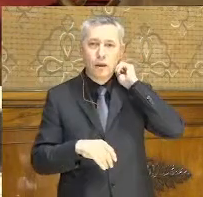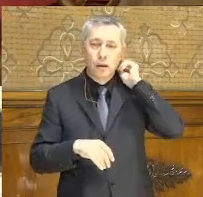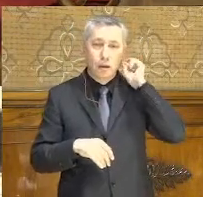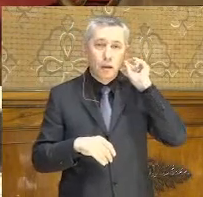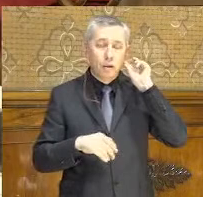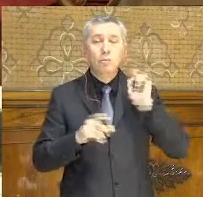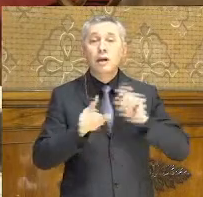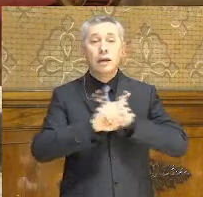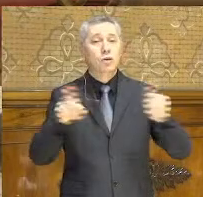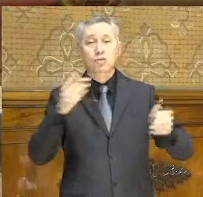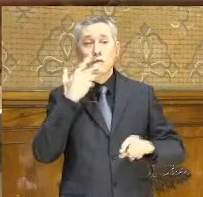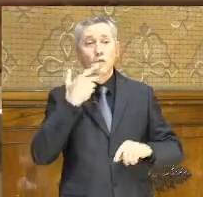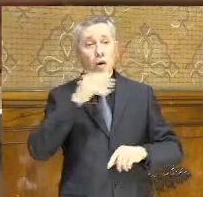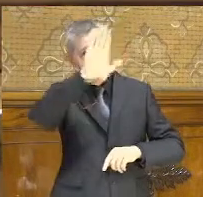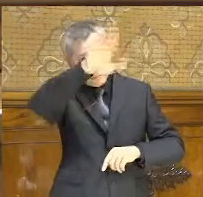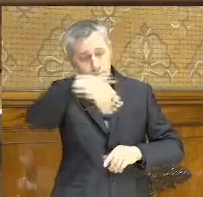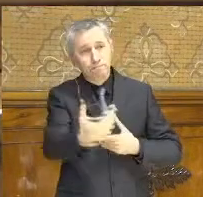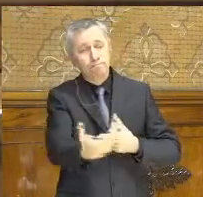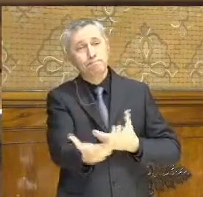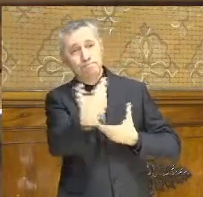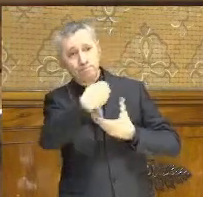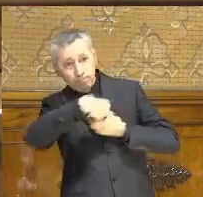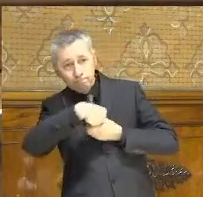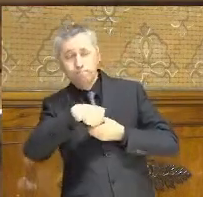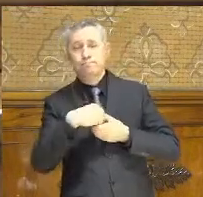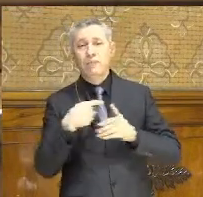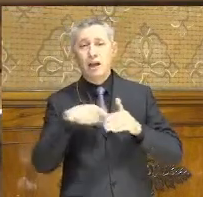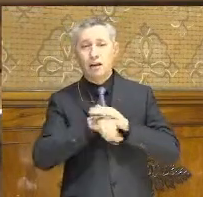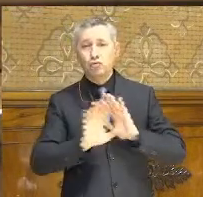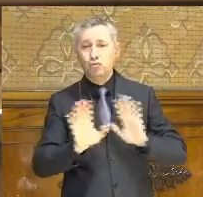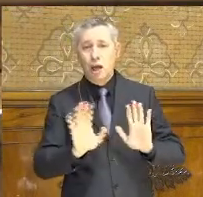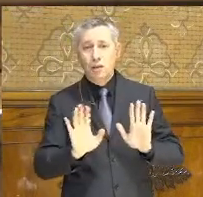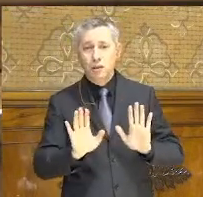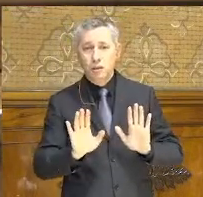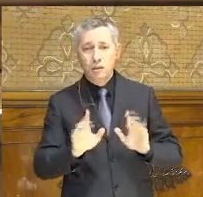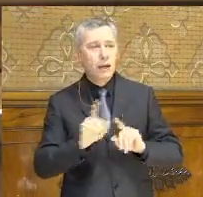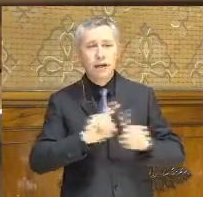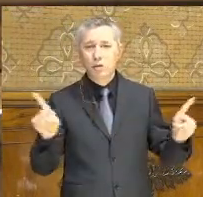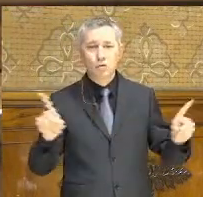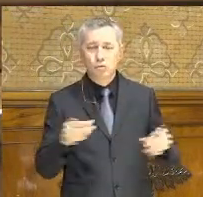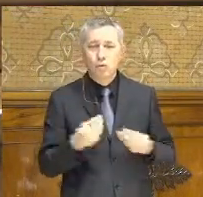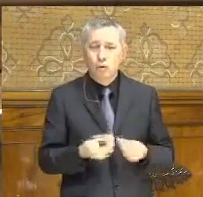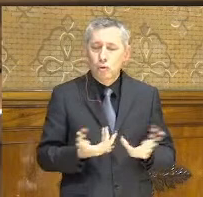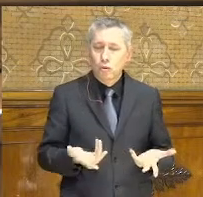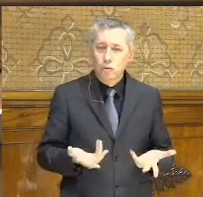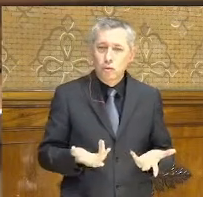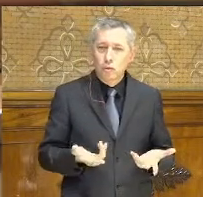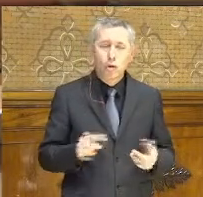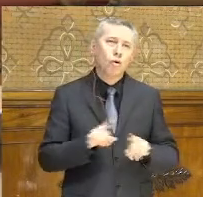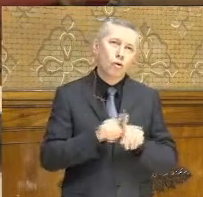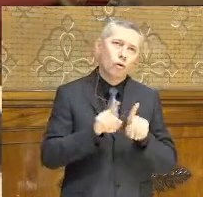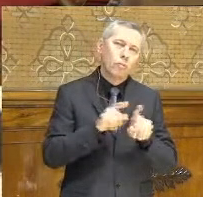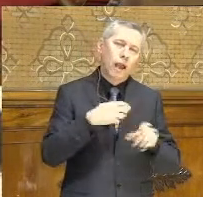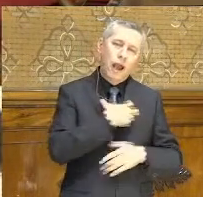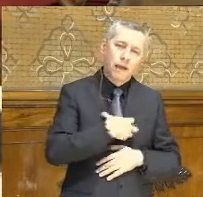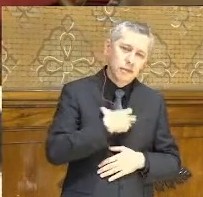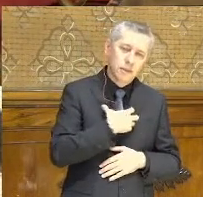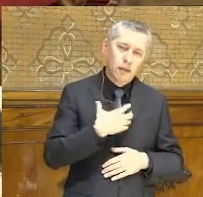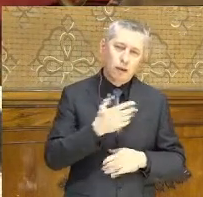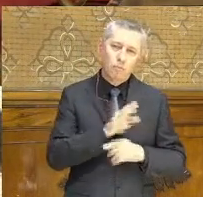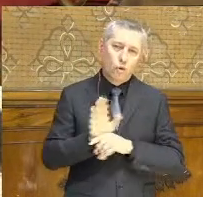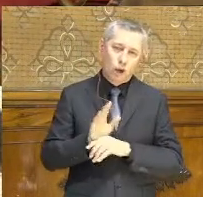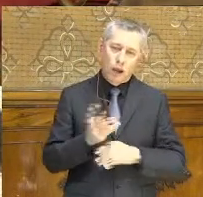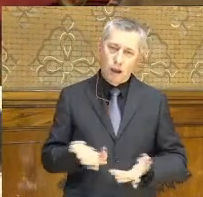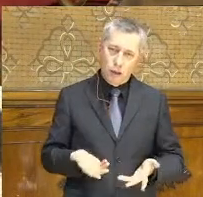about this, let's call it an ethical or moral anxiety.